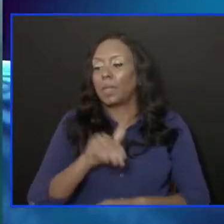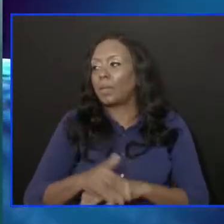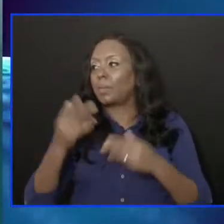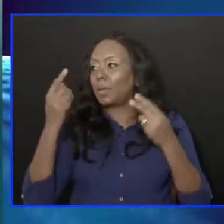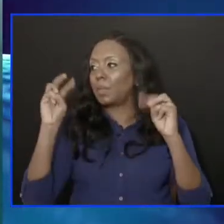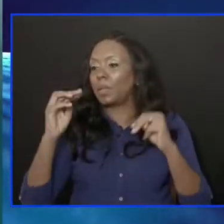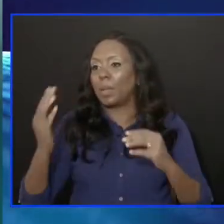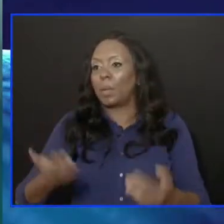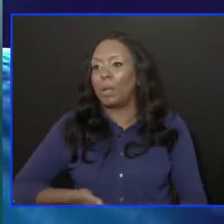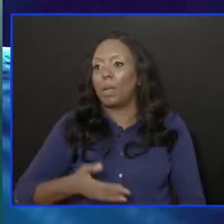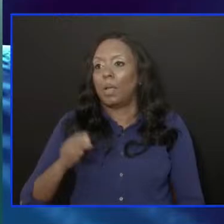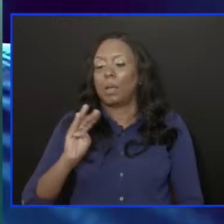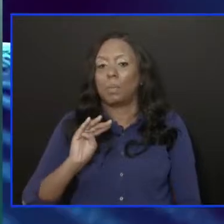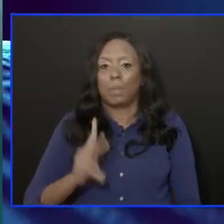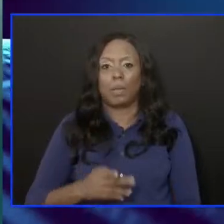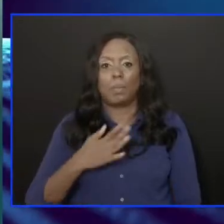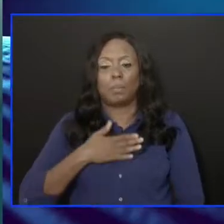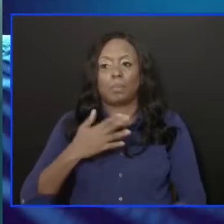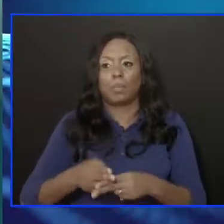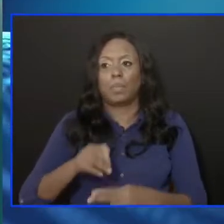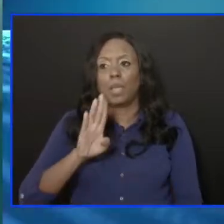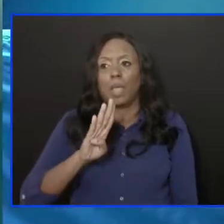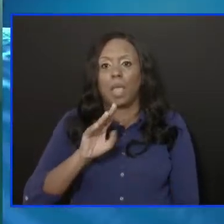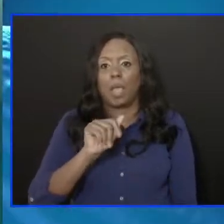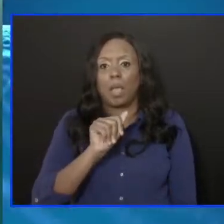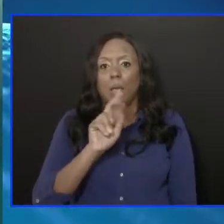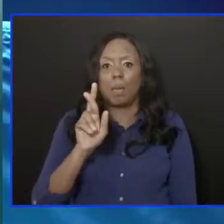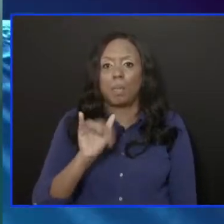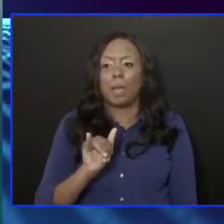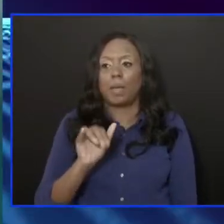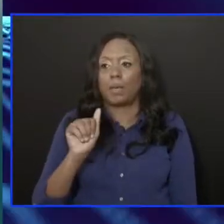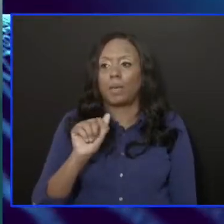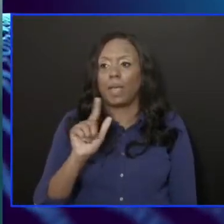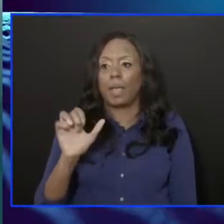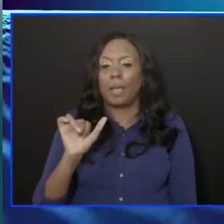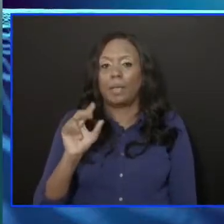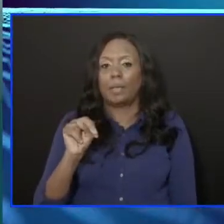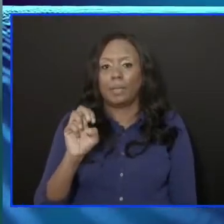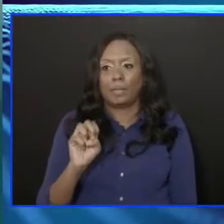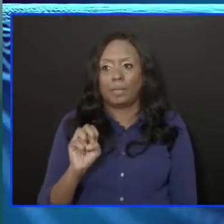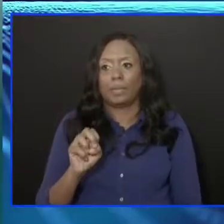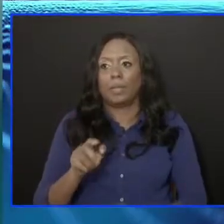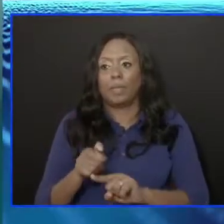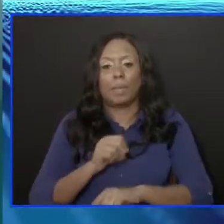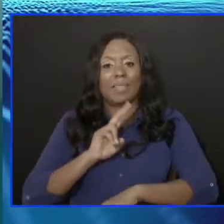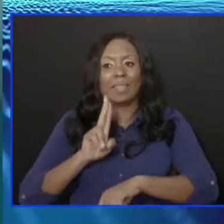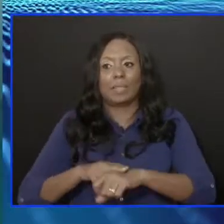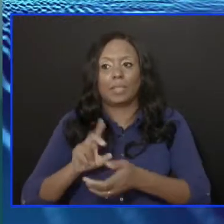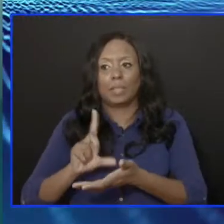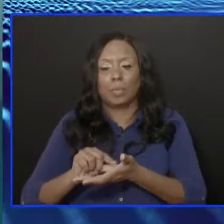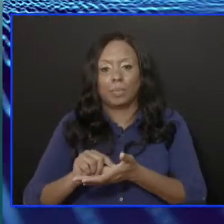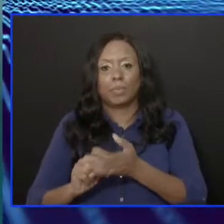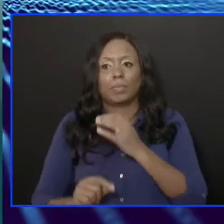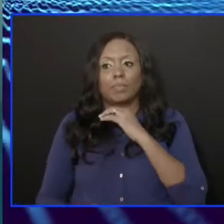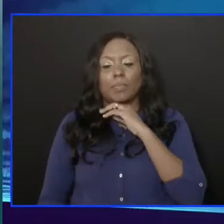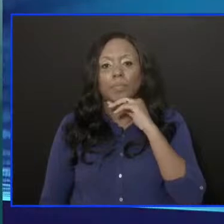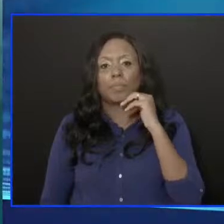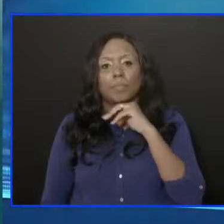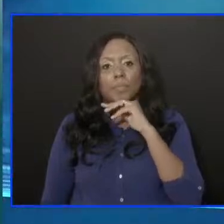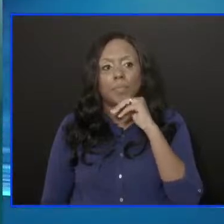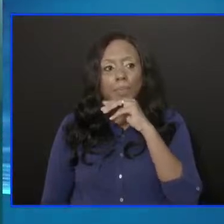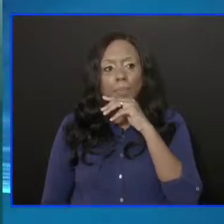Barbados. This is Barry Allen from the Nation newspaper. My question to you is based on, I noticed in the numbers today,